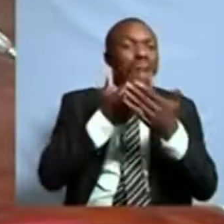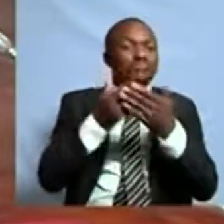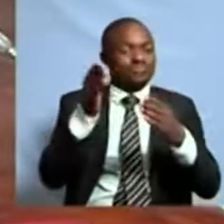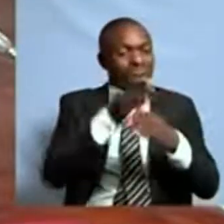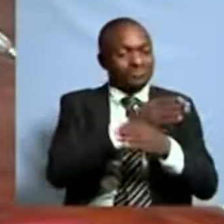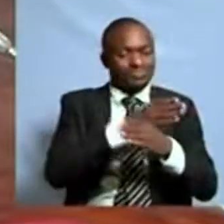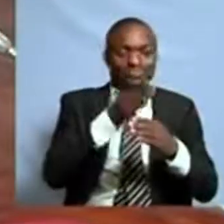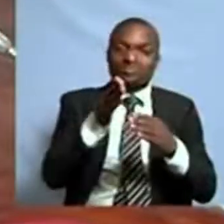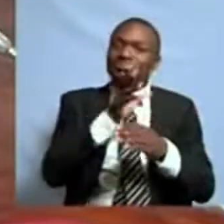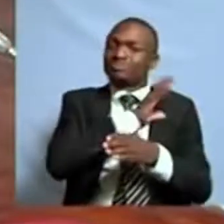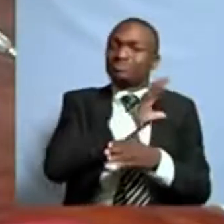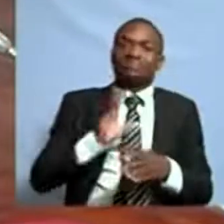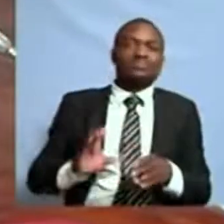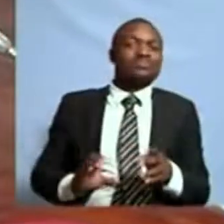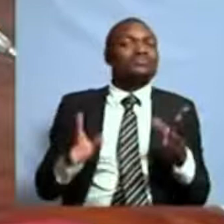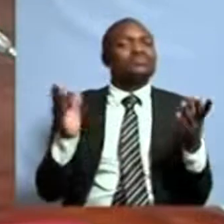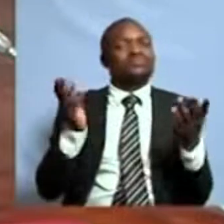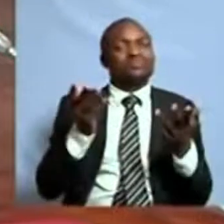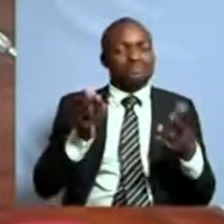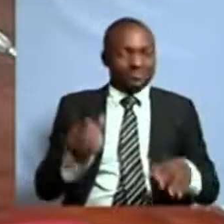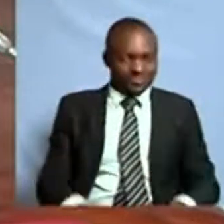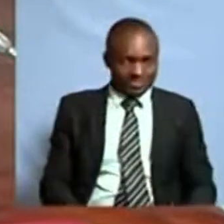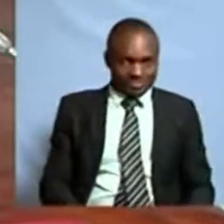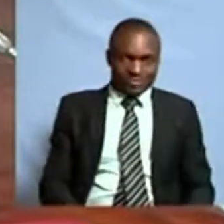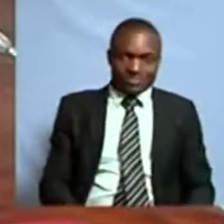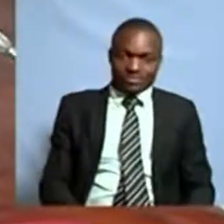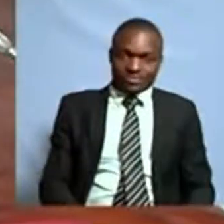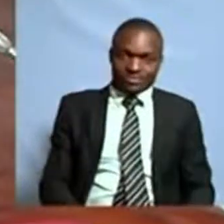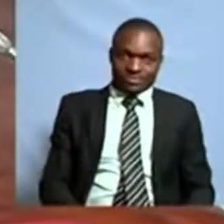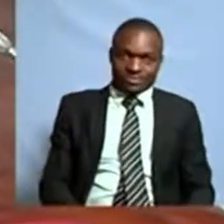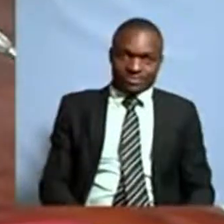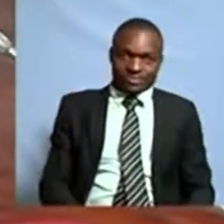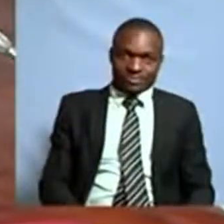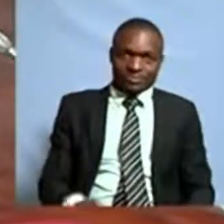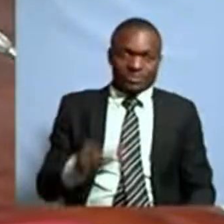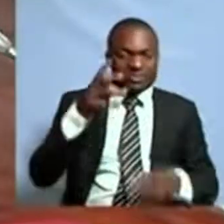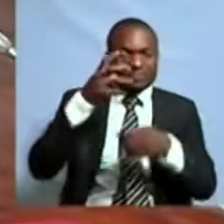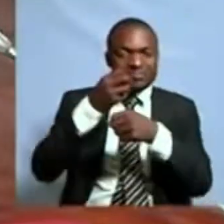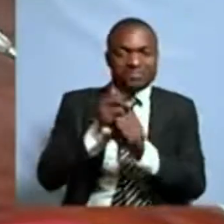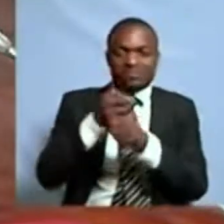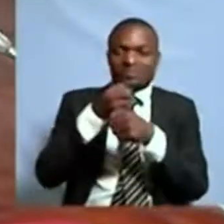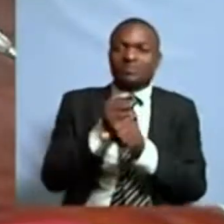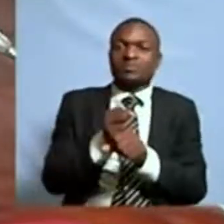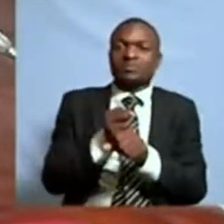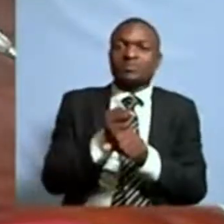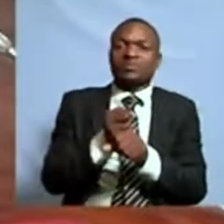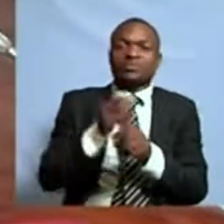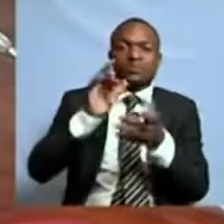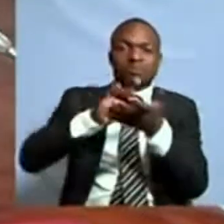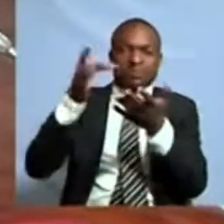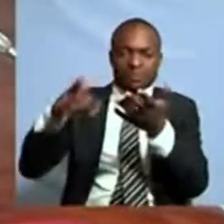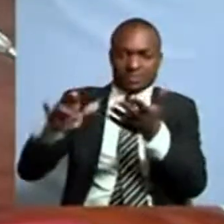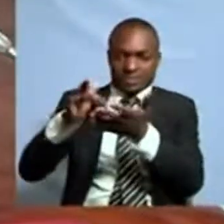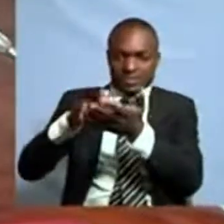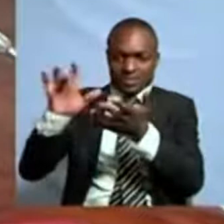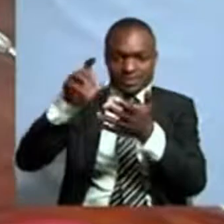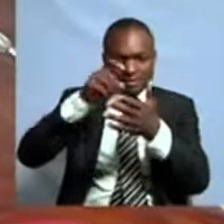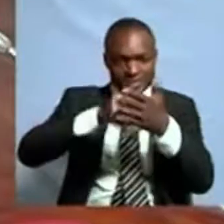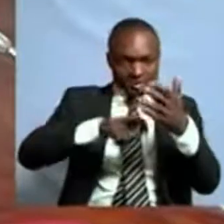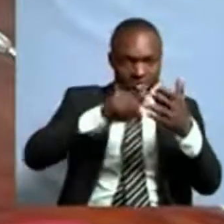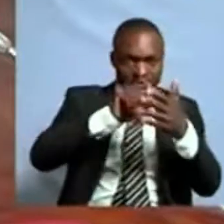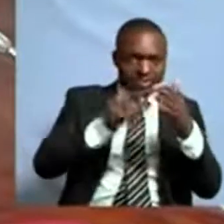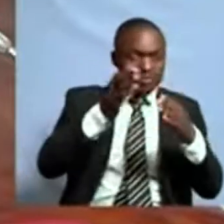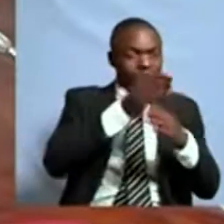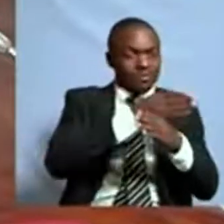houses, as it no doubt created extra expenses to the business, in